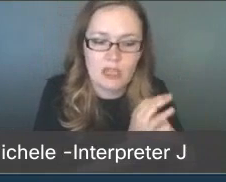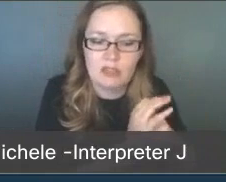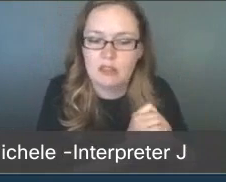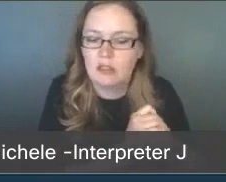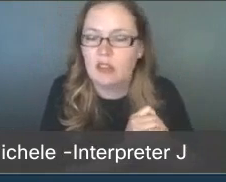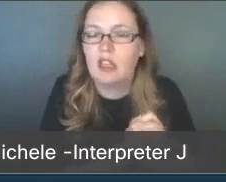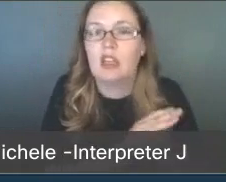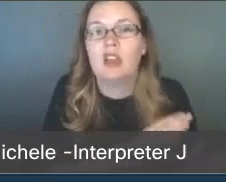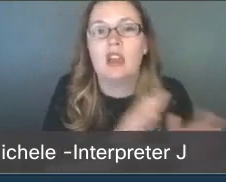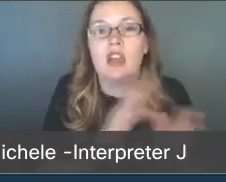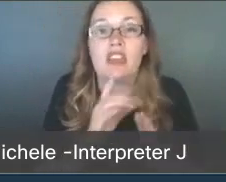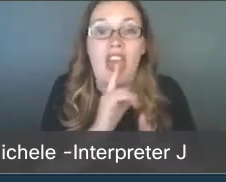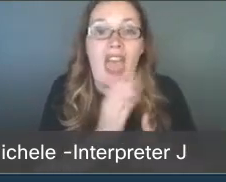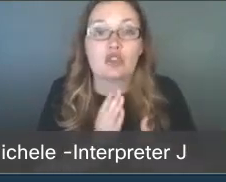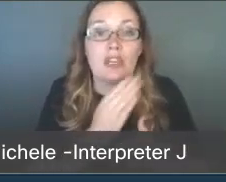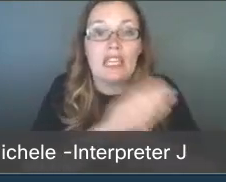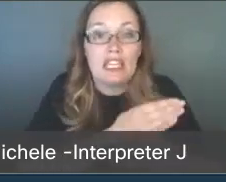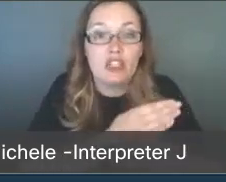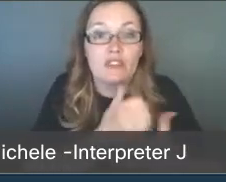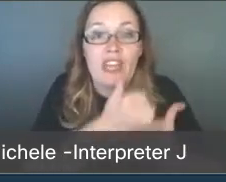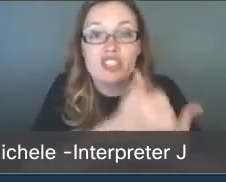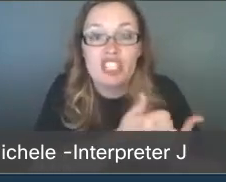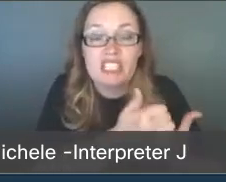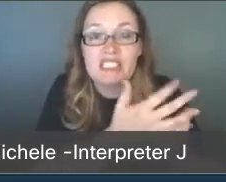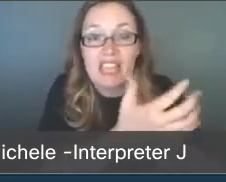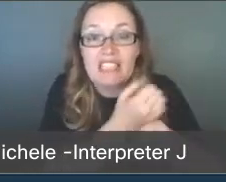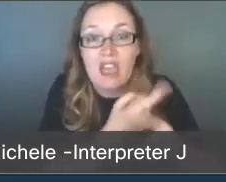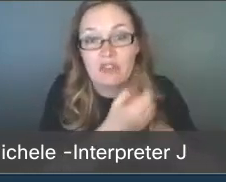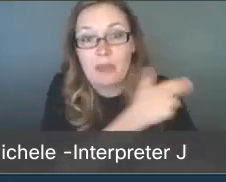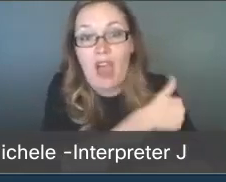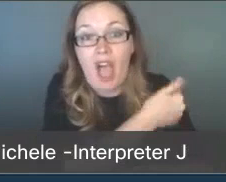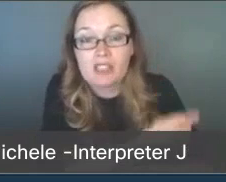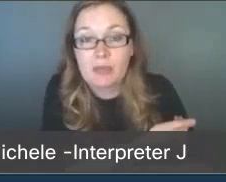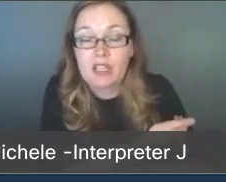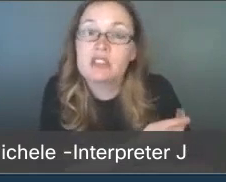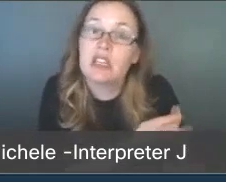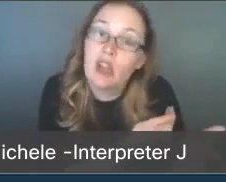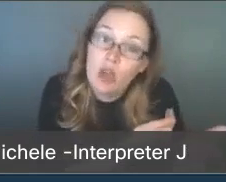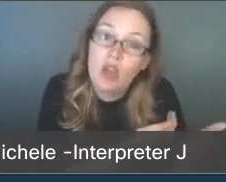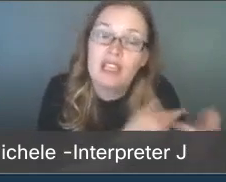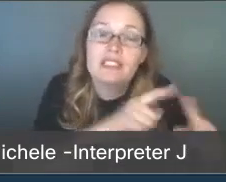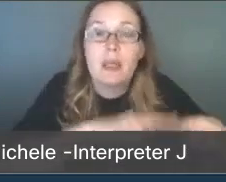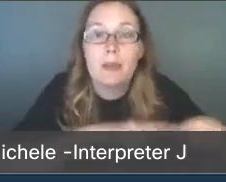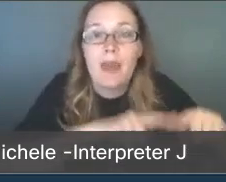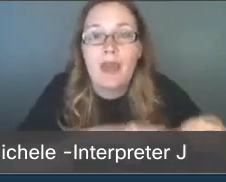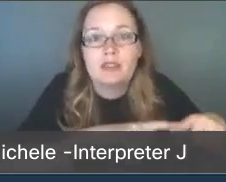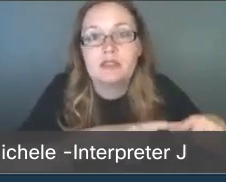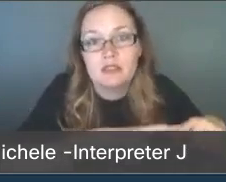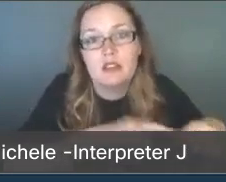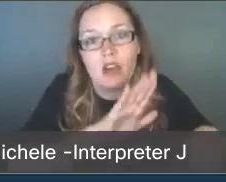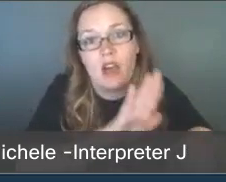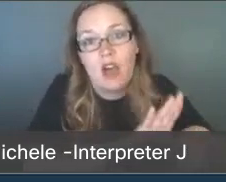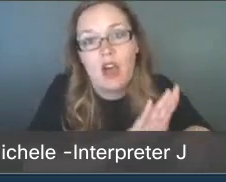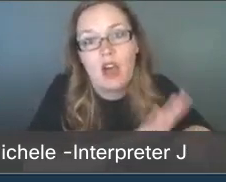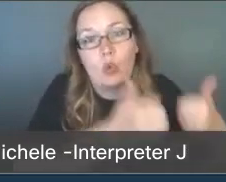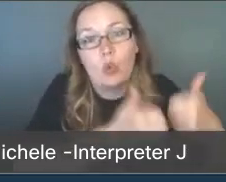The actual interventions that they're receiving in the hospital setting, however, is going to differ dramatically depending on which